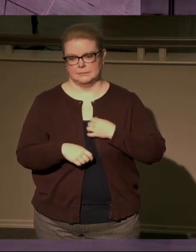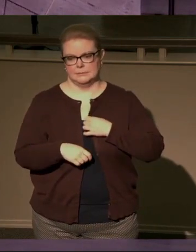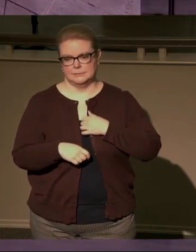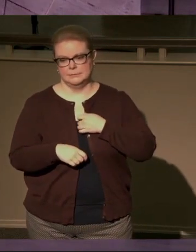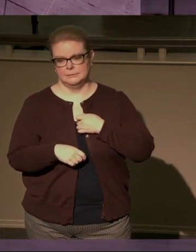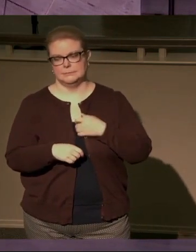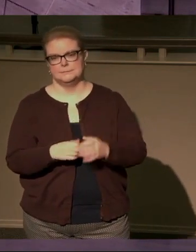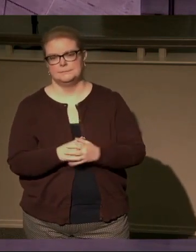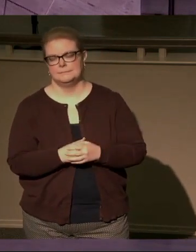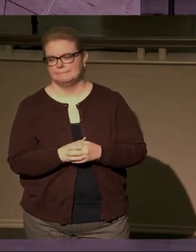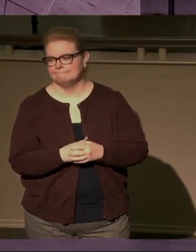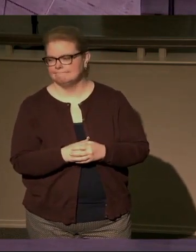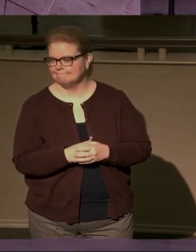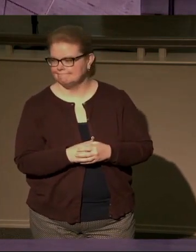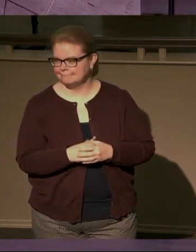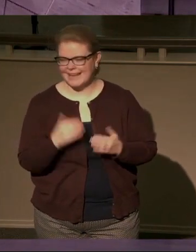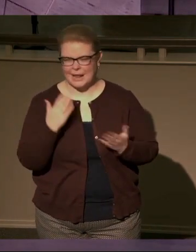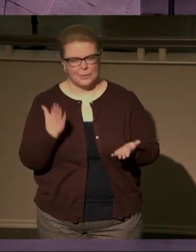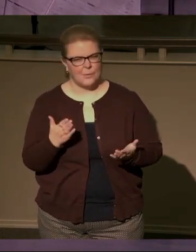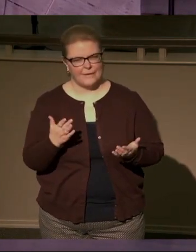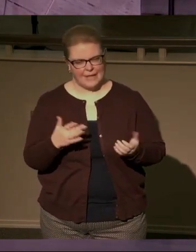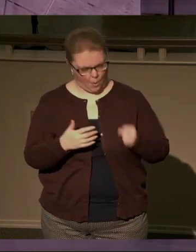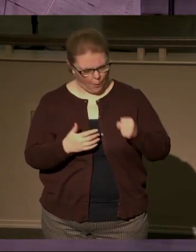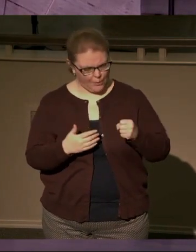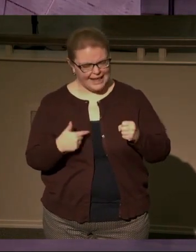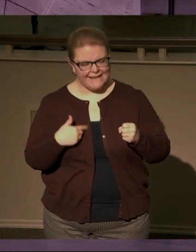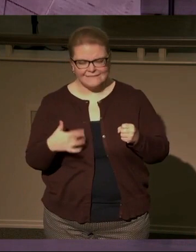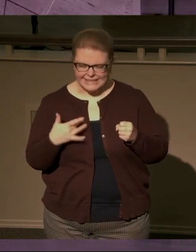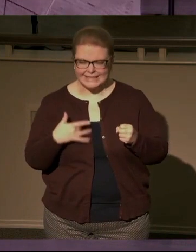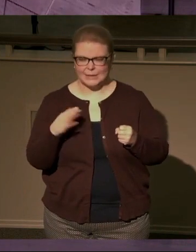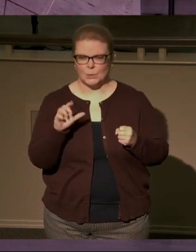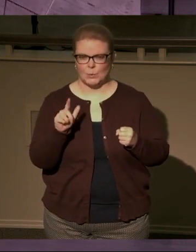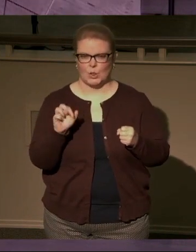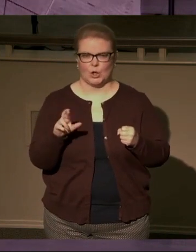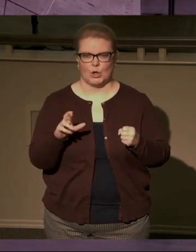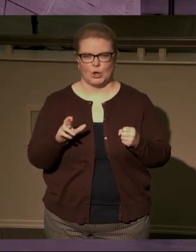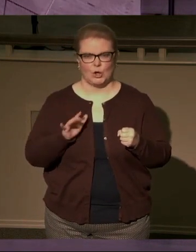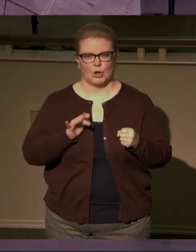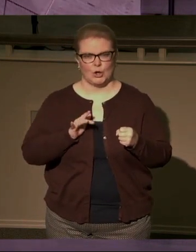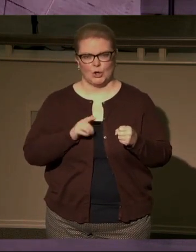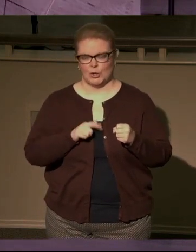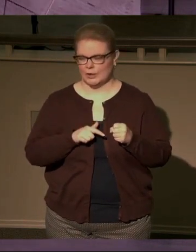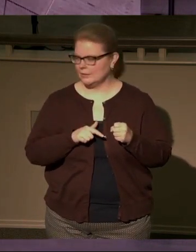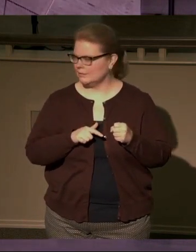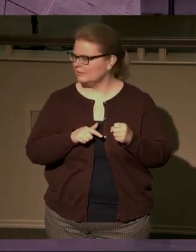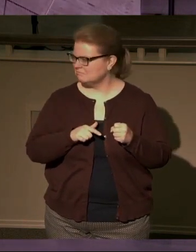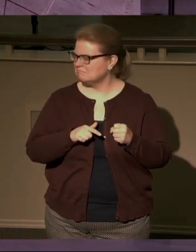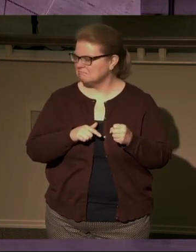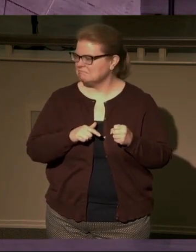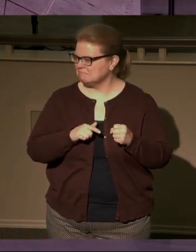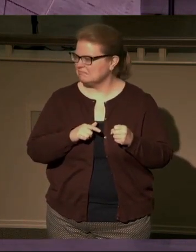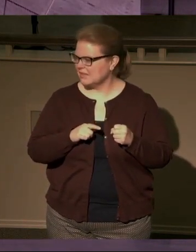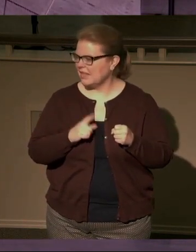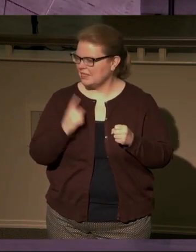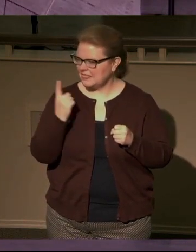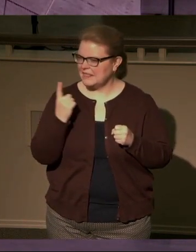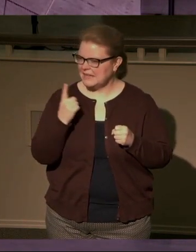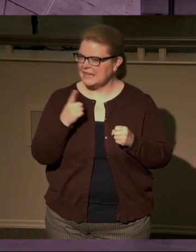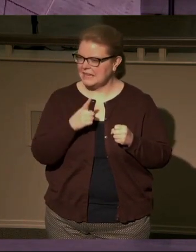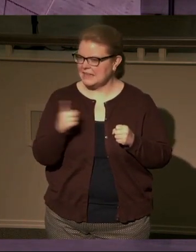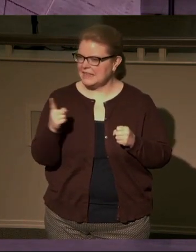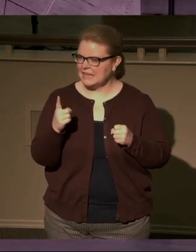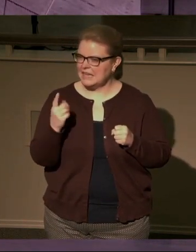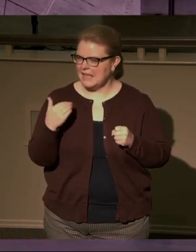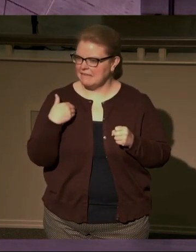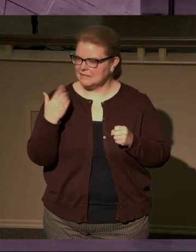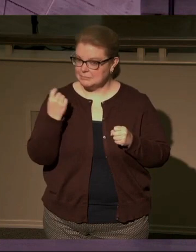You know, I don't know, I just feel cooler holding this microphone. Those guys are on to something. Does it feel cooler to you? Do